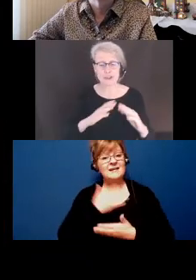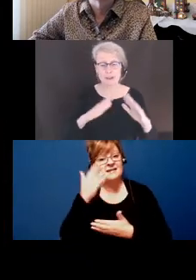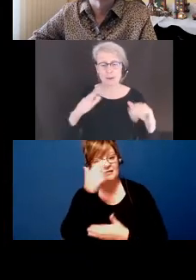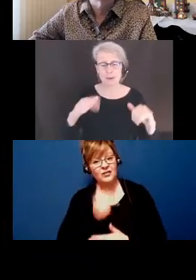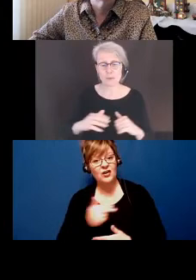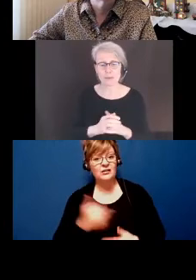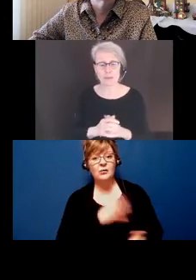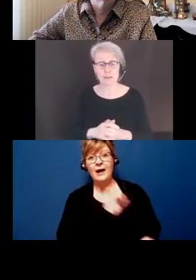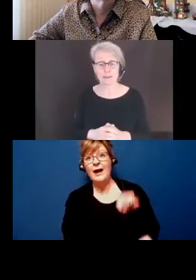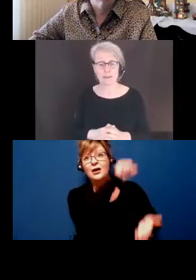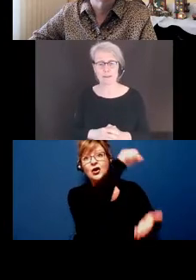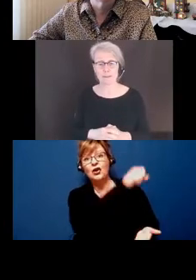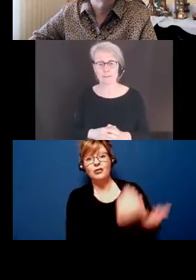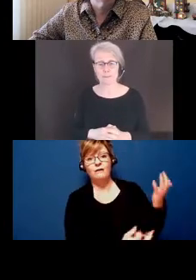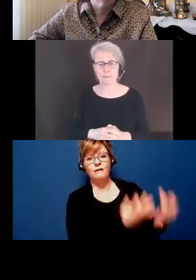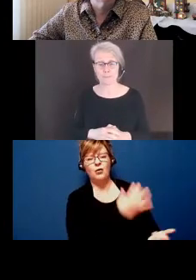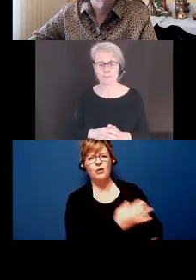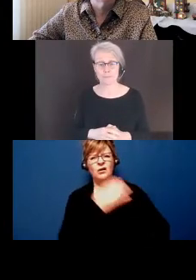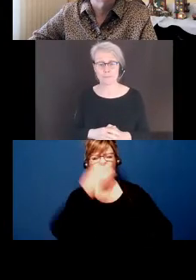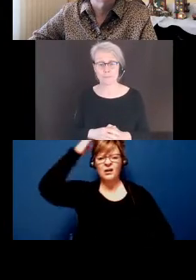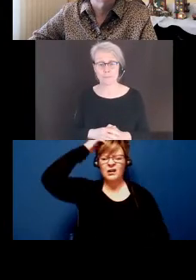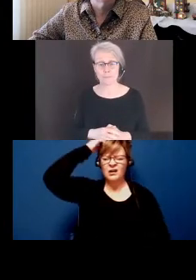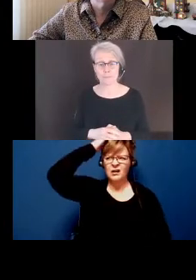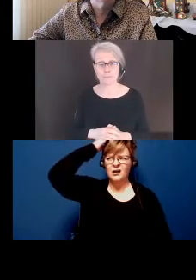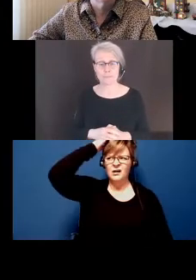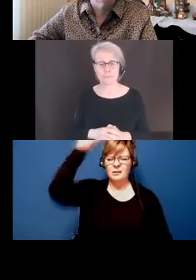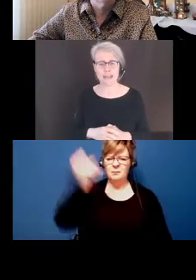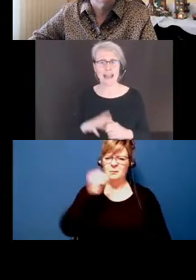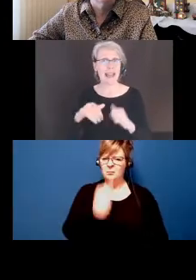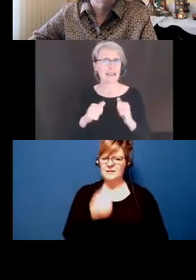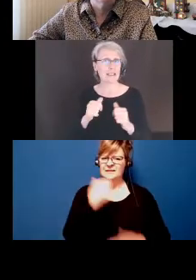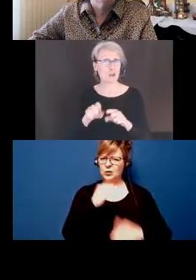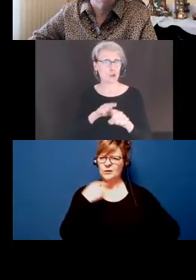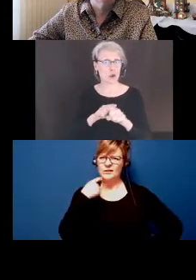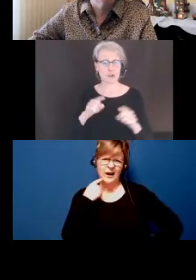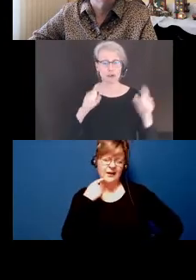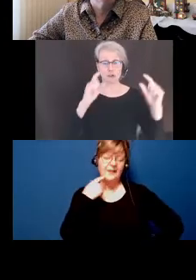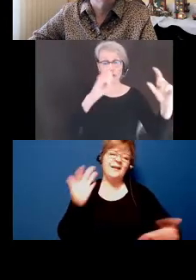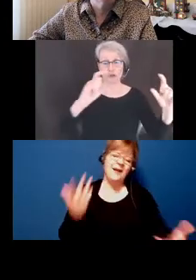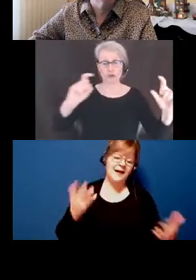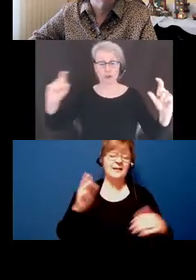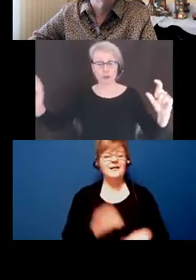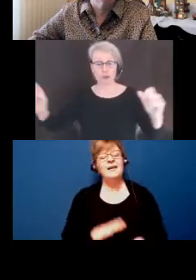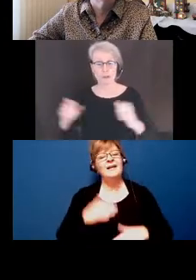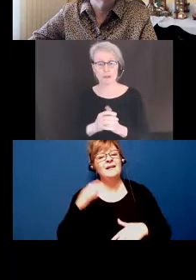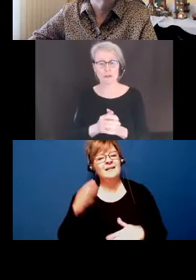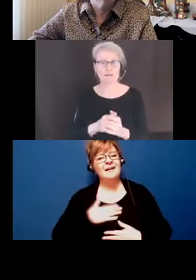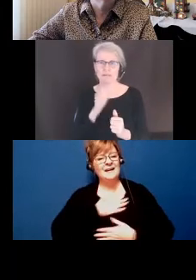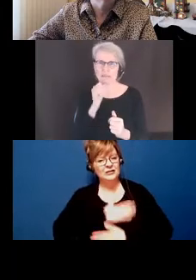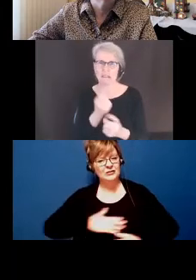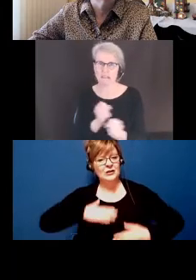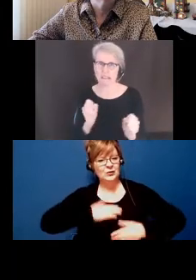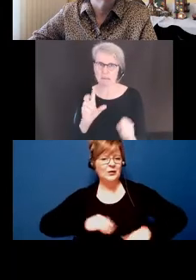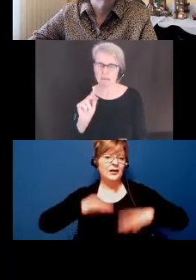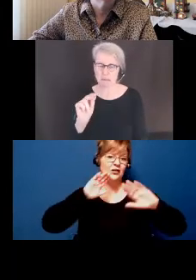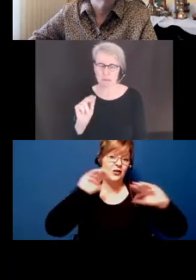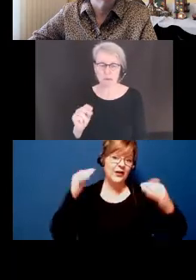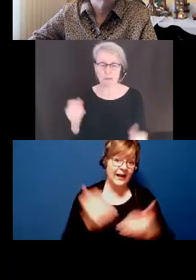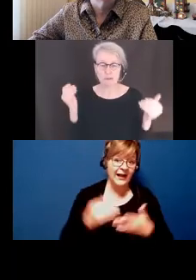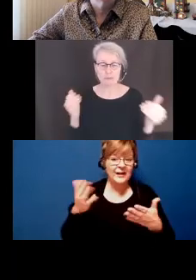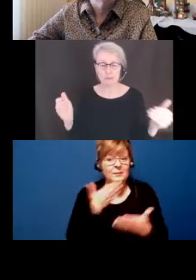fire. That sounds safe. Oh, happy Mary, here's the field, people's concerts